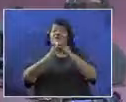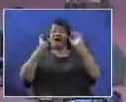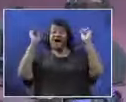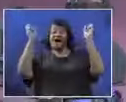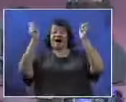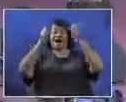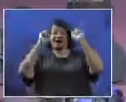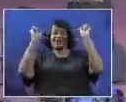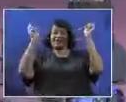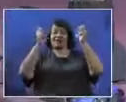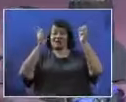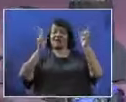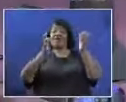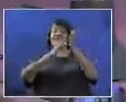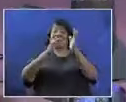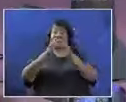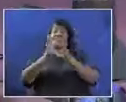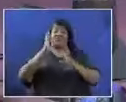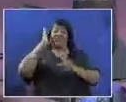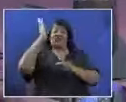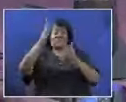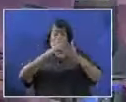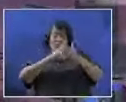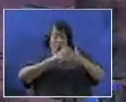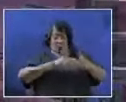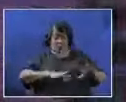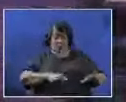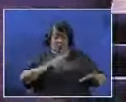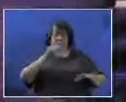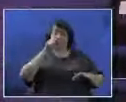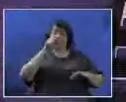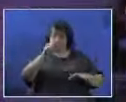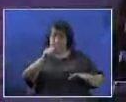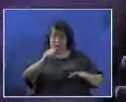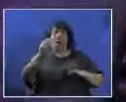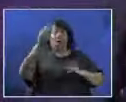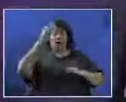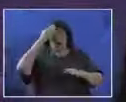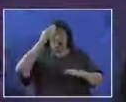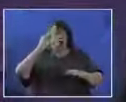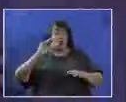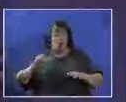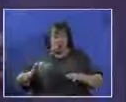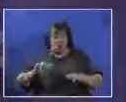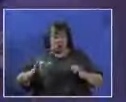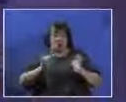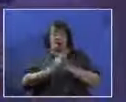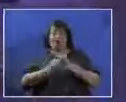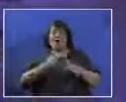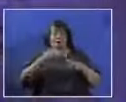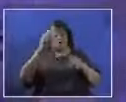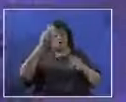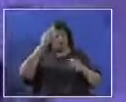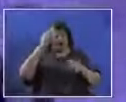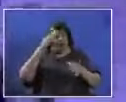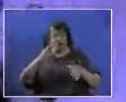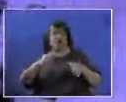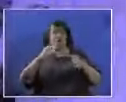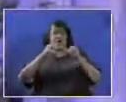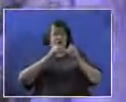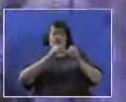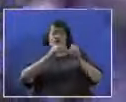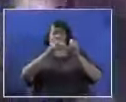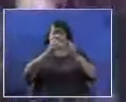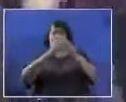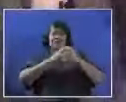up your mouth and give God praise. And give God praise right where you are. If you know that it's working it out, if you know that it's